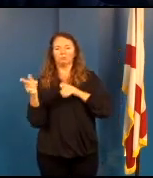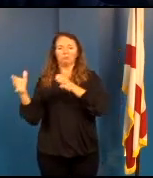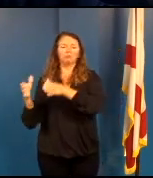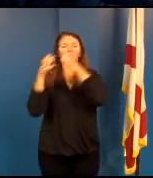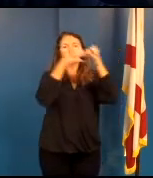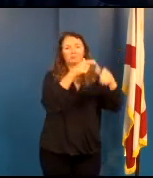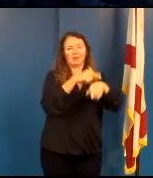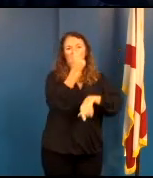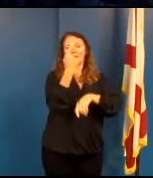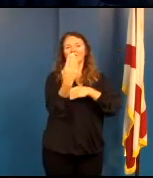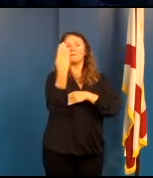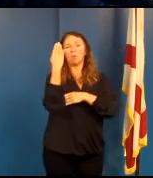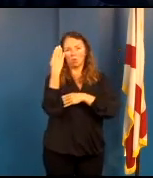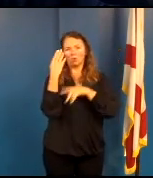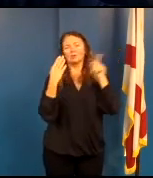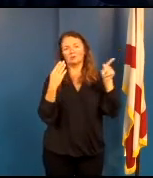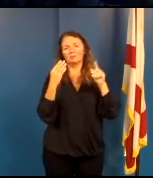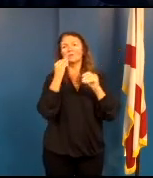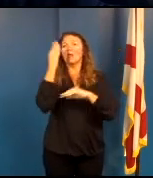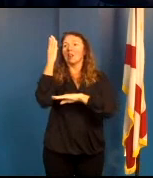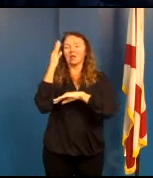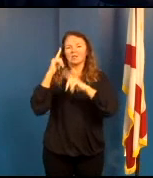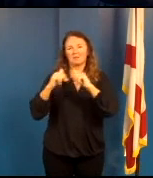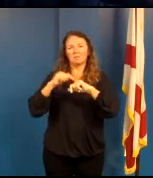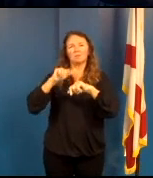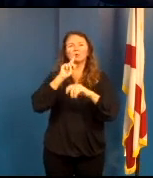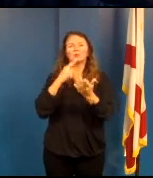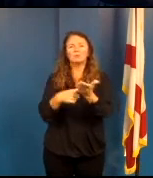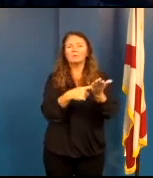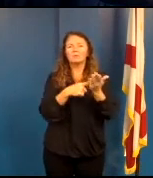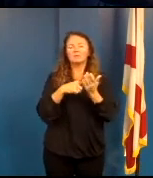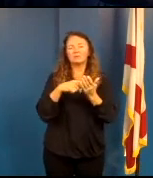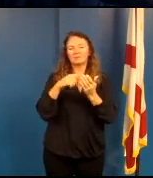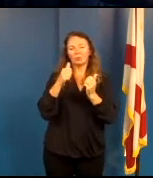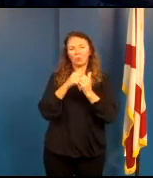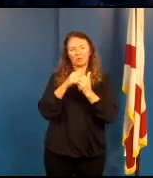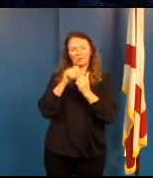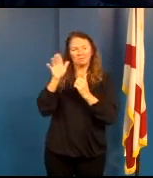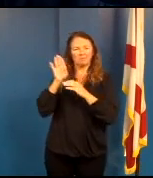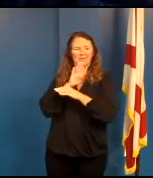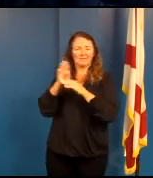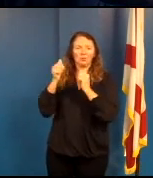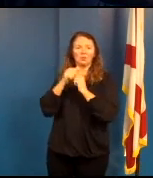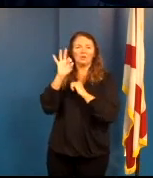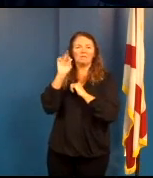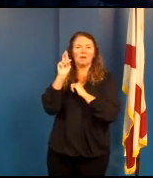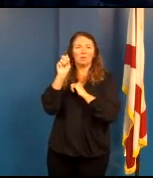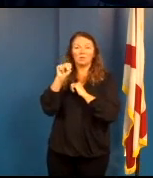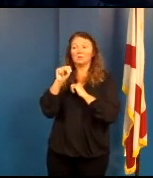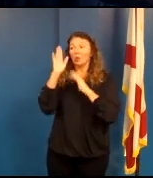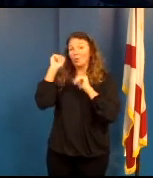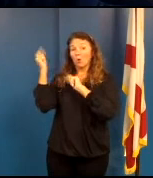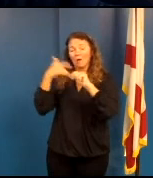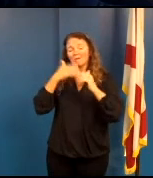11 o'clock. 11 a.m. in the Florida room. So with that, if there's no other business, I wish everybody a